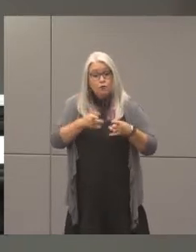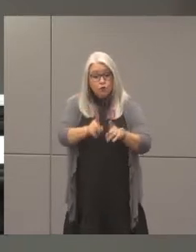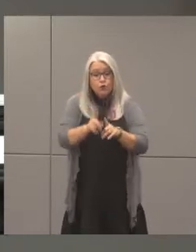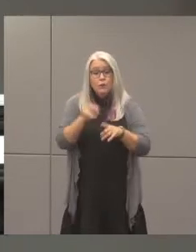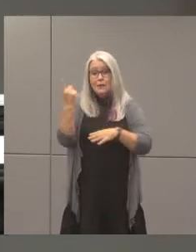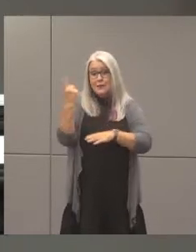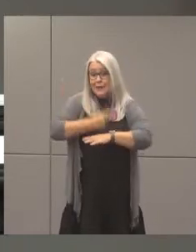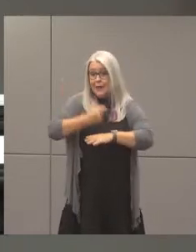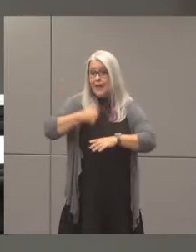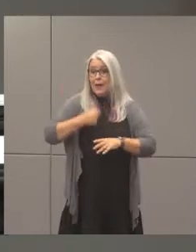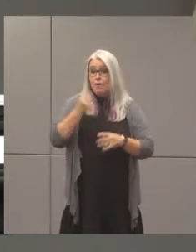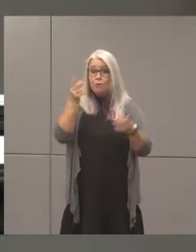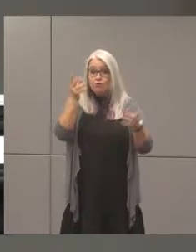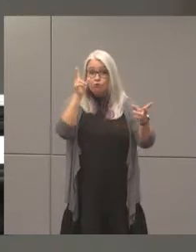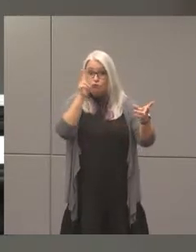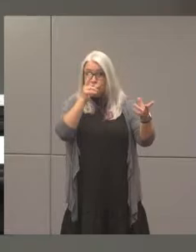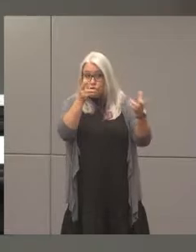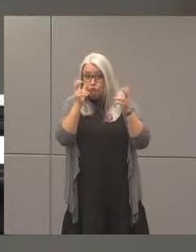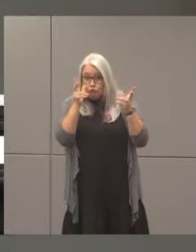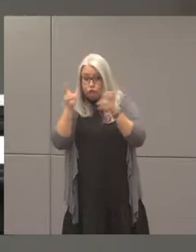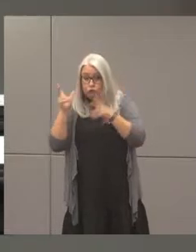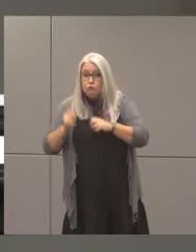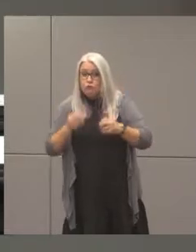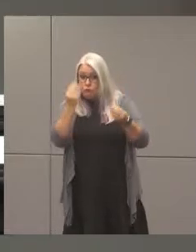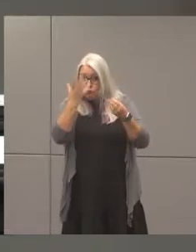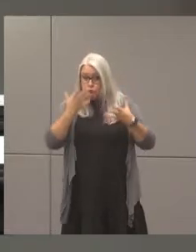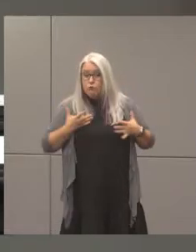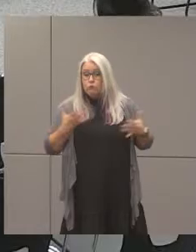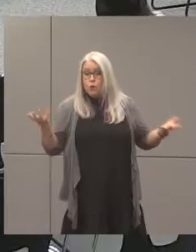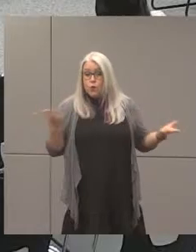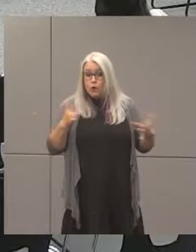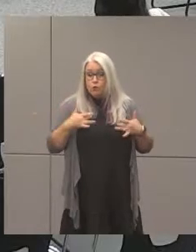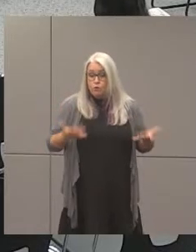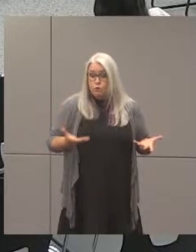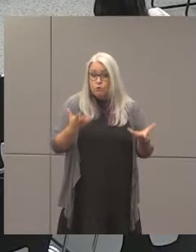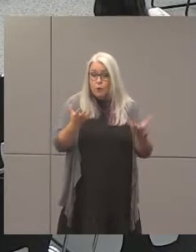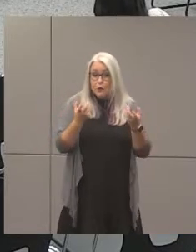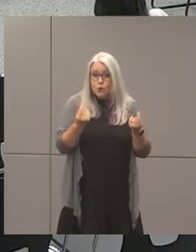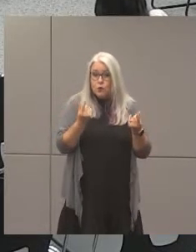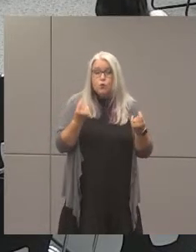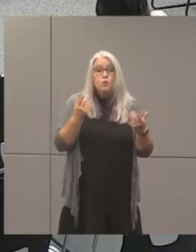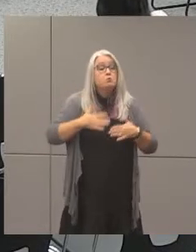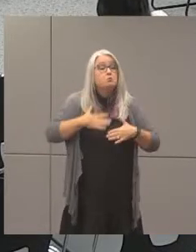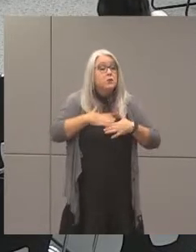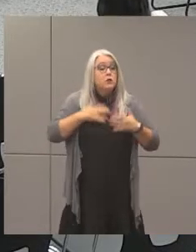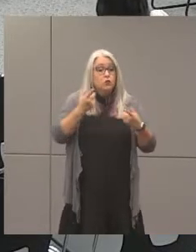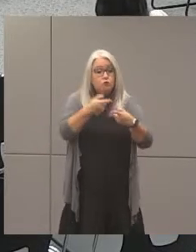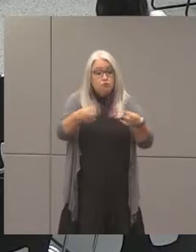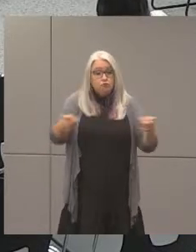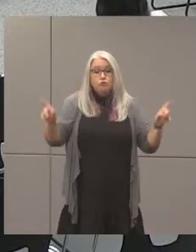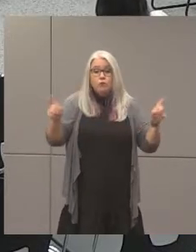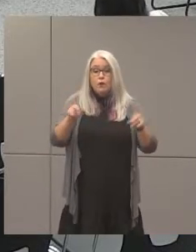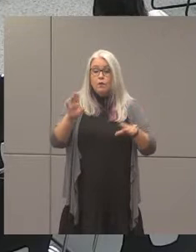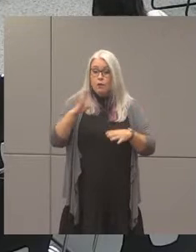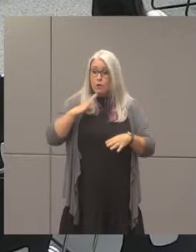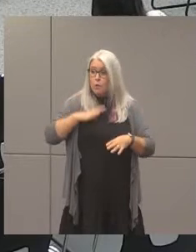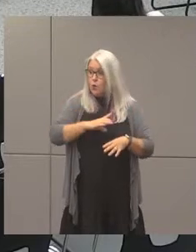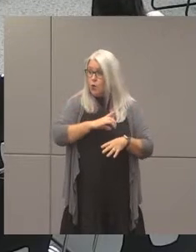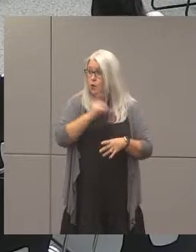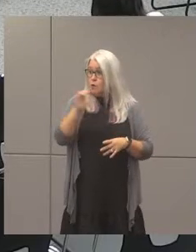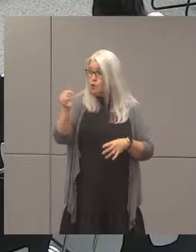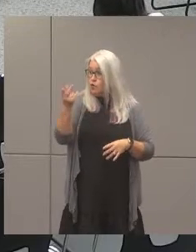so I'm looking for input, what do you guys want to do? What's the pleasure of the board? John, what's your thought?